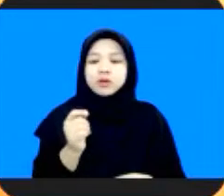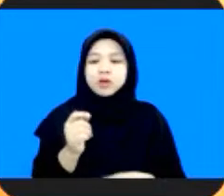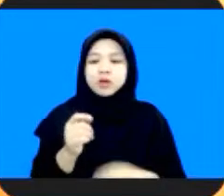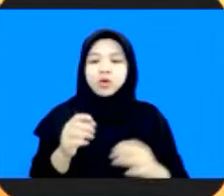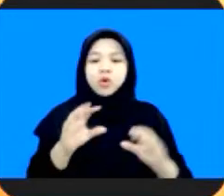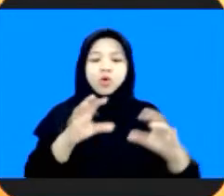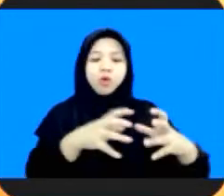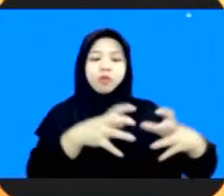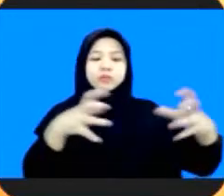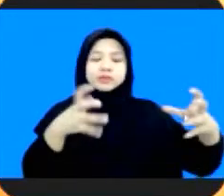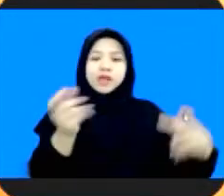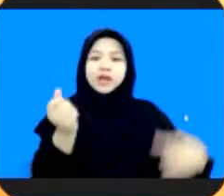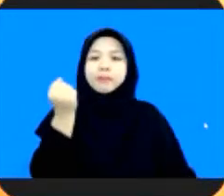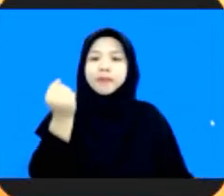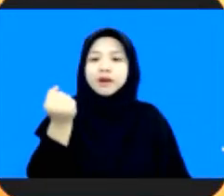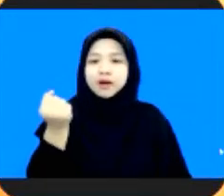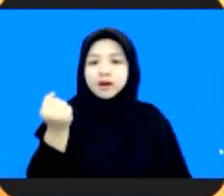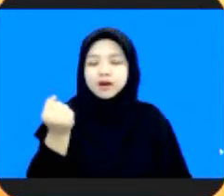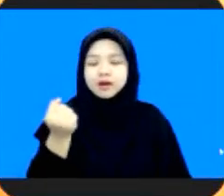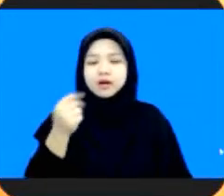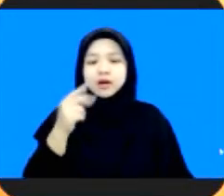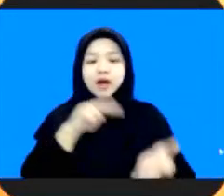this means that it is not,